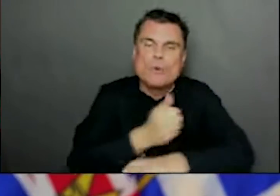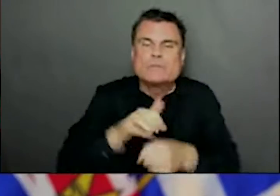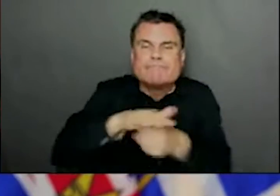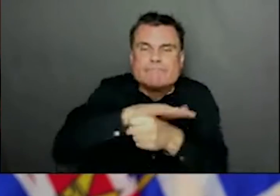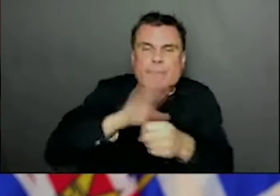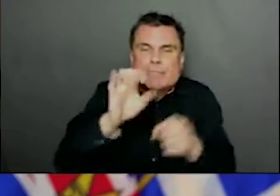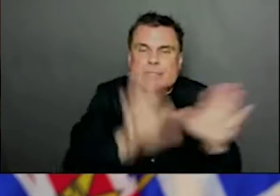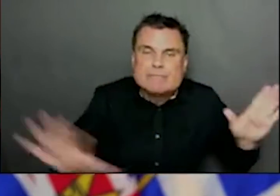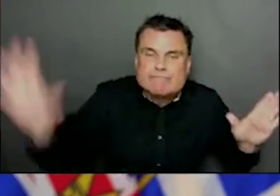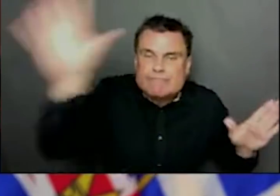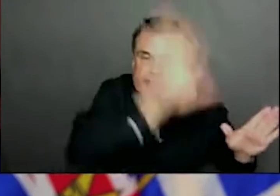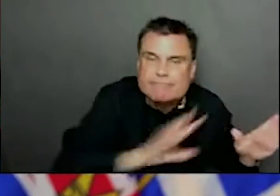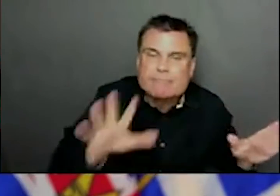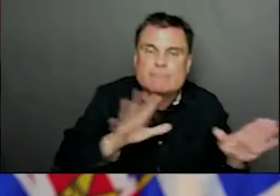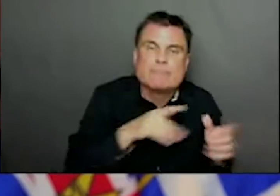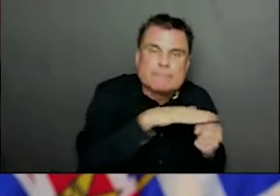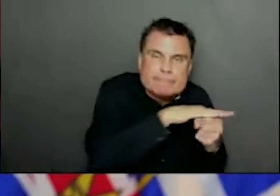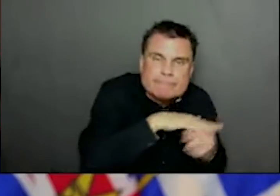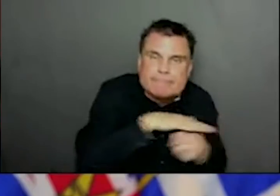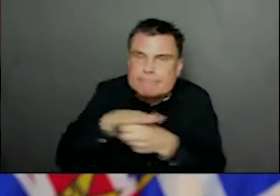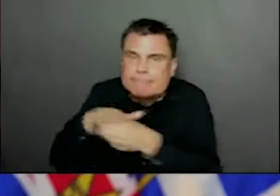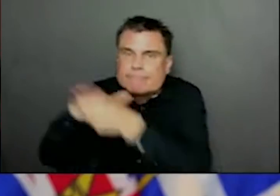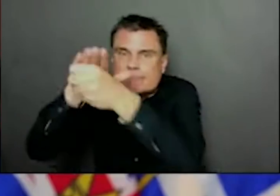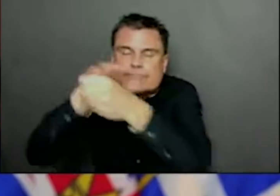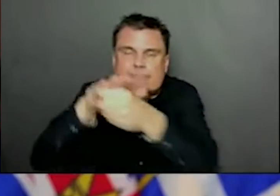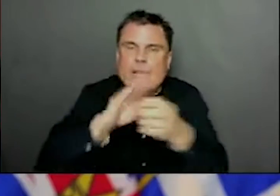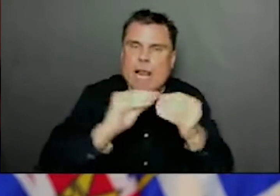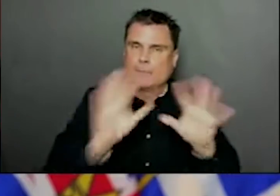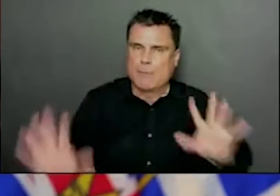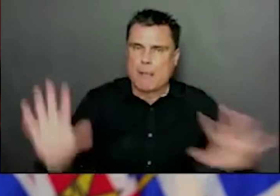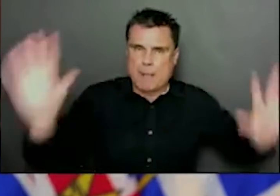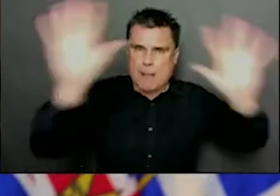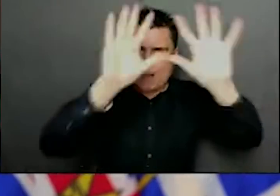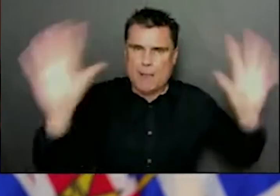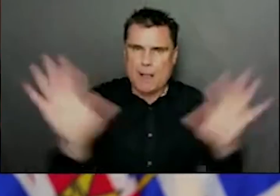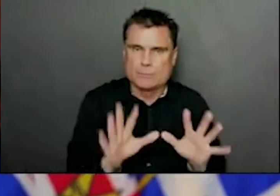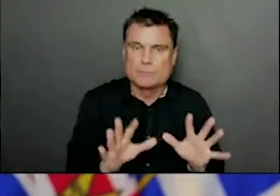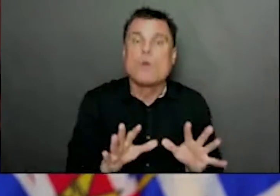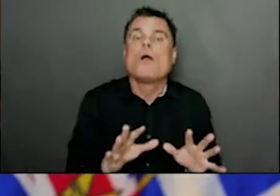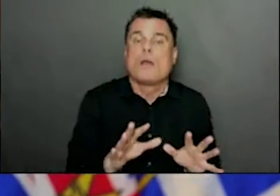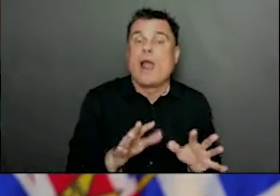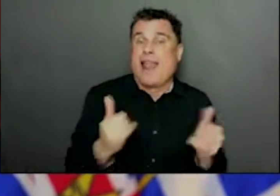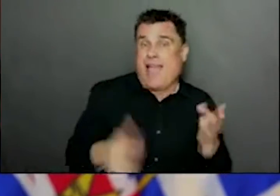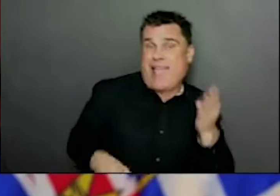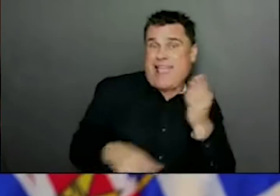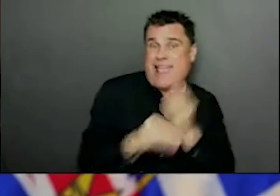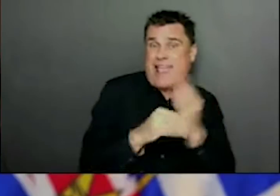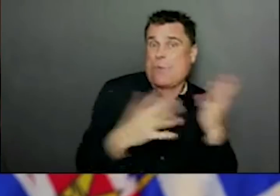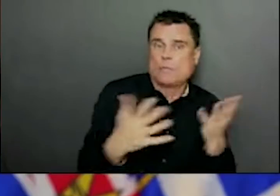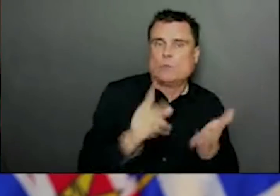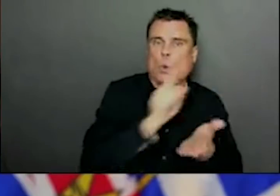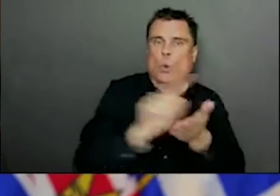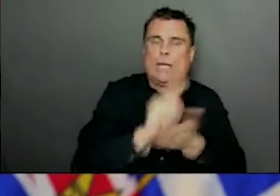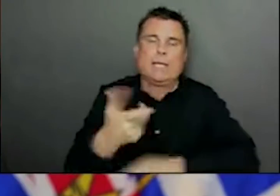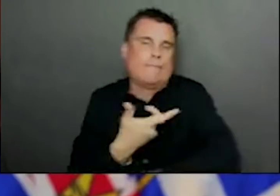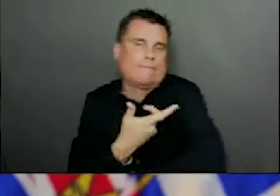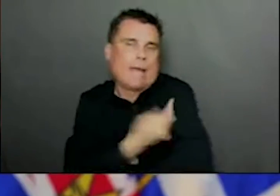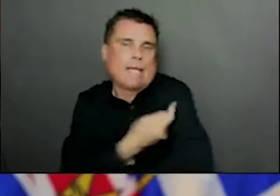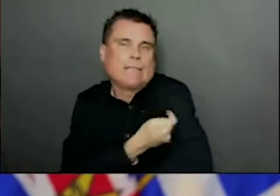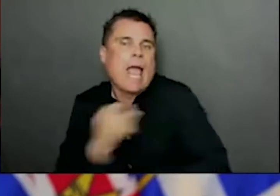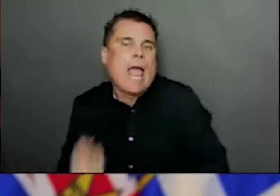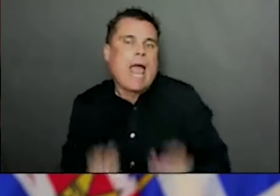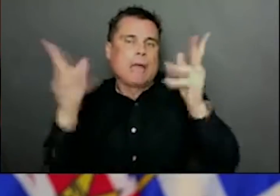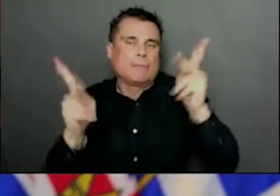area, etc. And also we'll be adding weekly vaccine updates by health authority and a summary of long-term